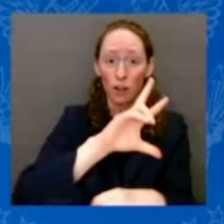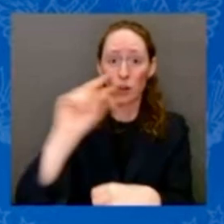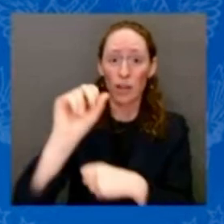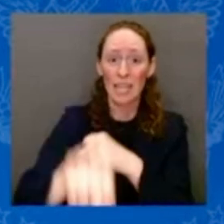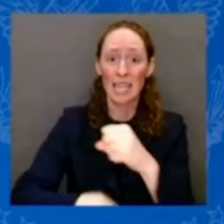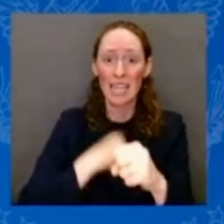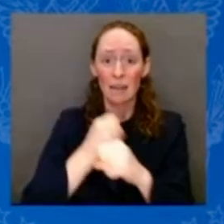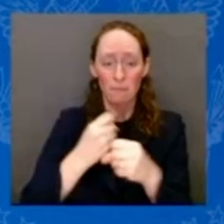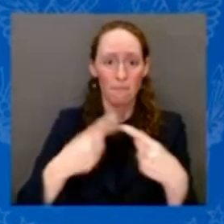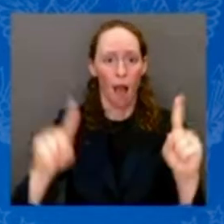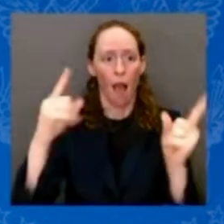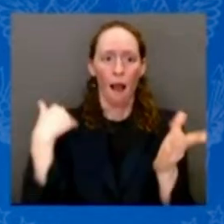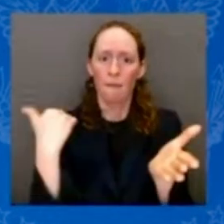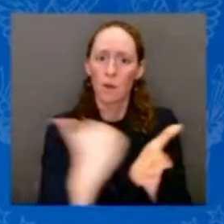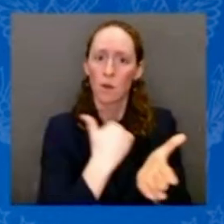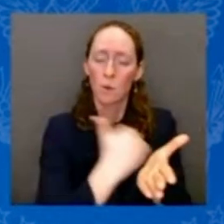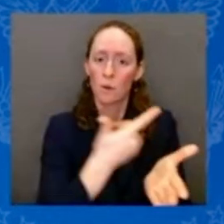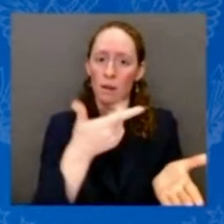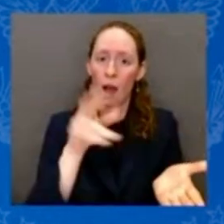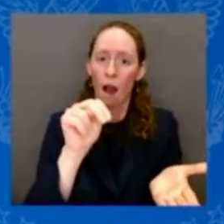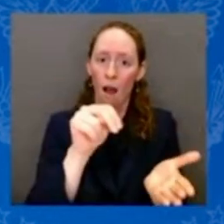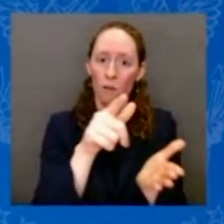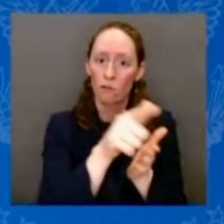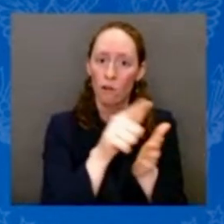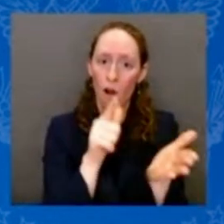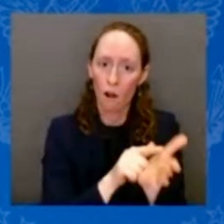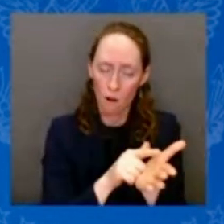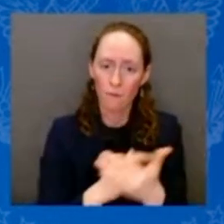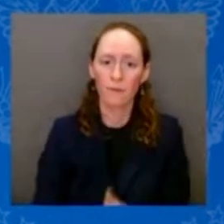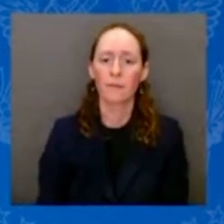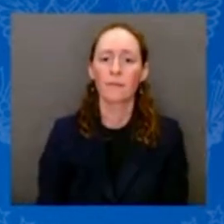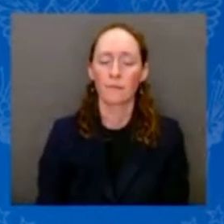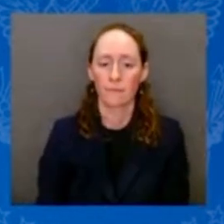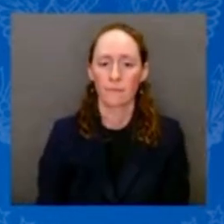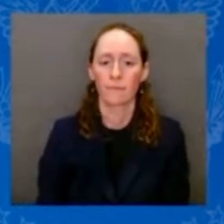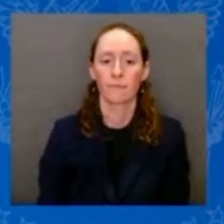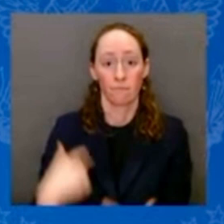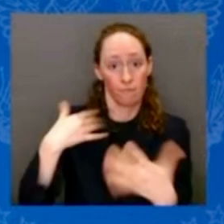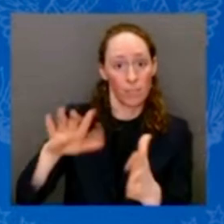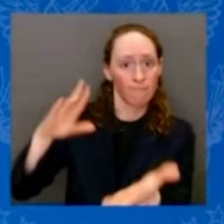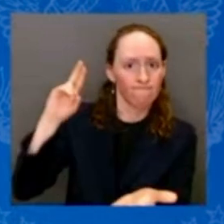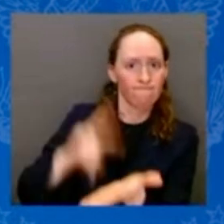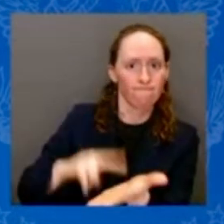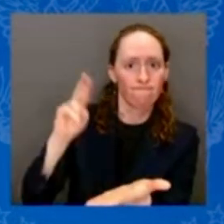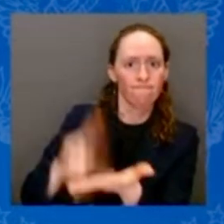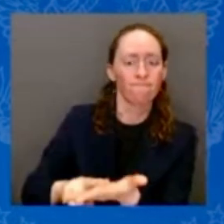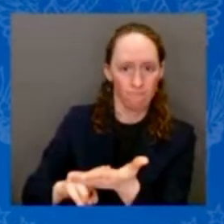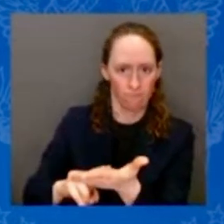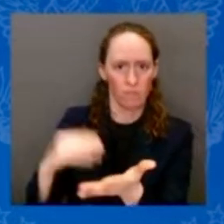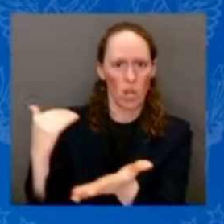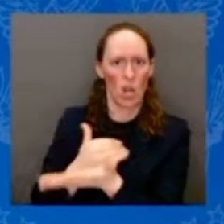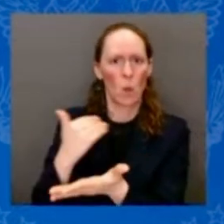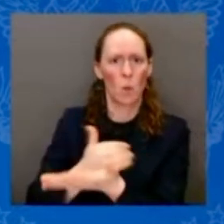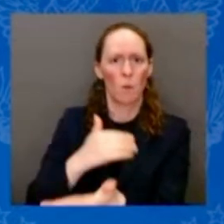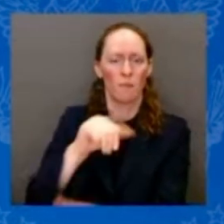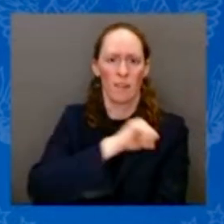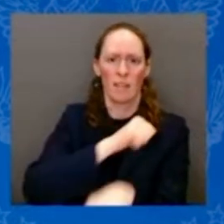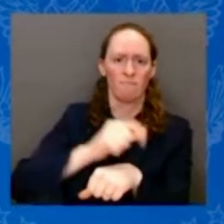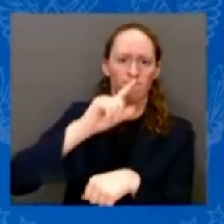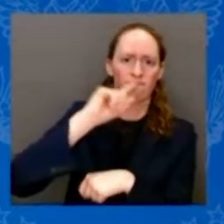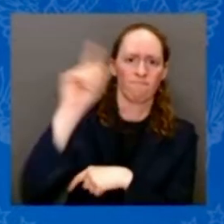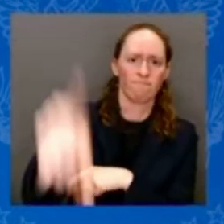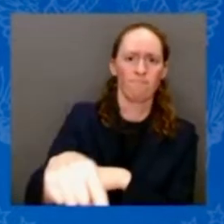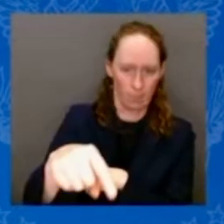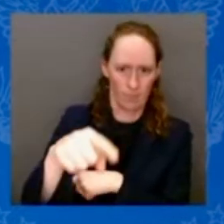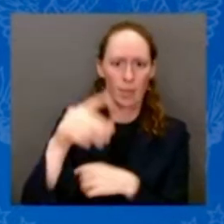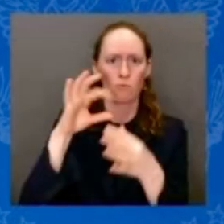reduce gun violence than any of my predecessors at this point in the presidencies. Today, I'm announcing another executive order